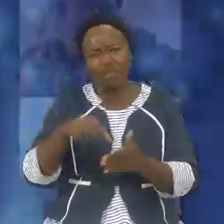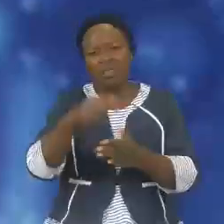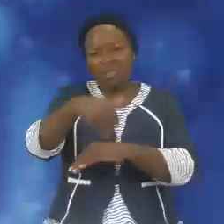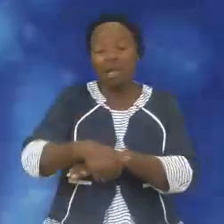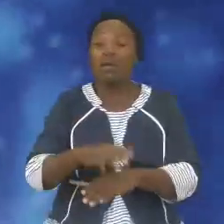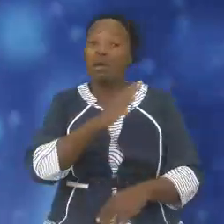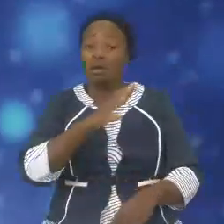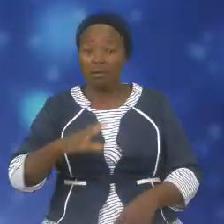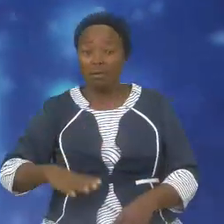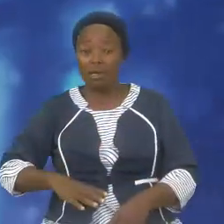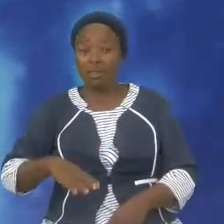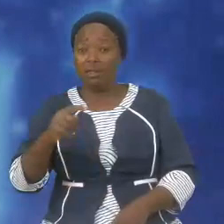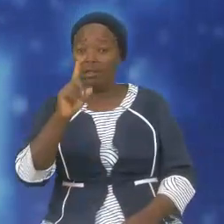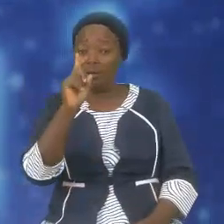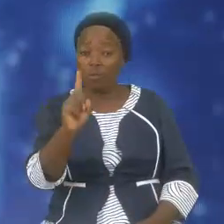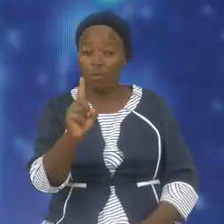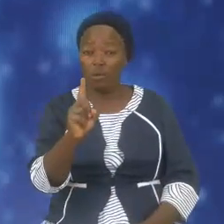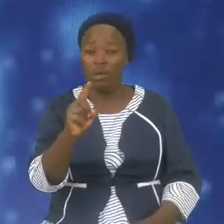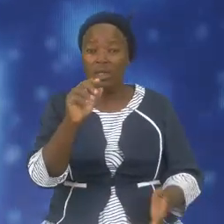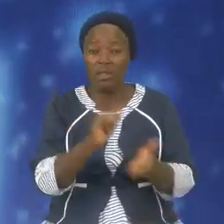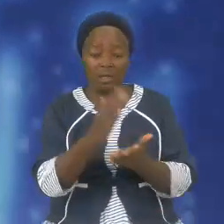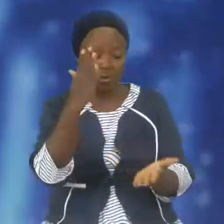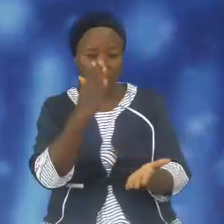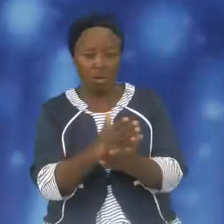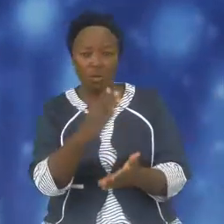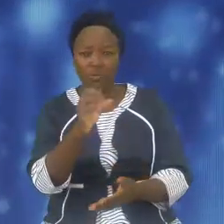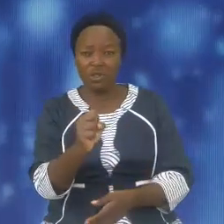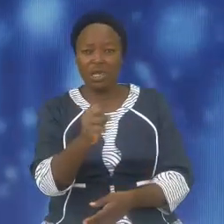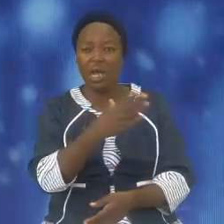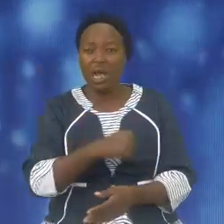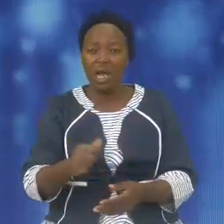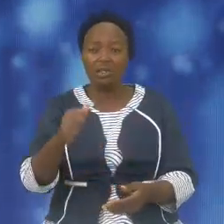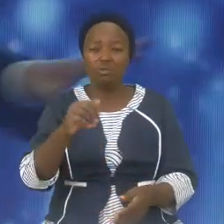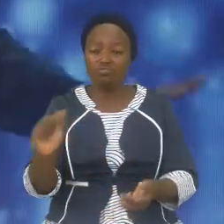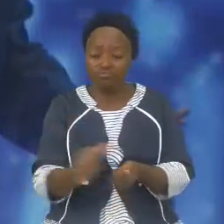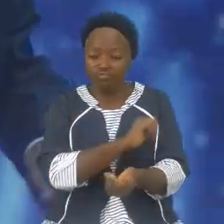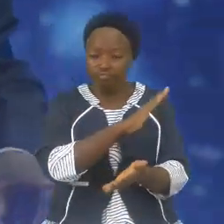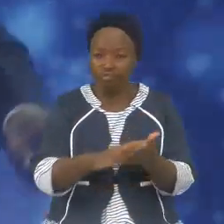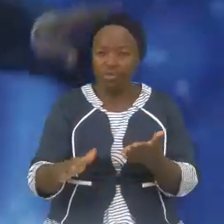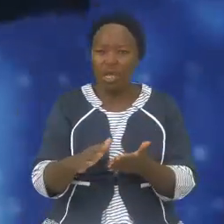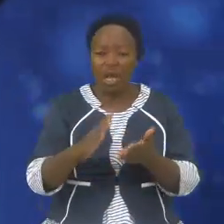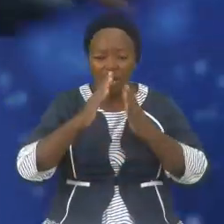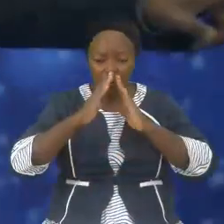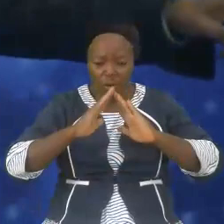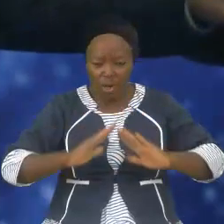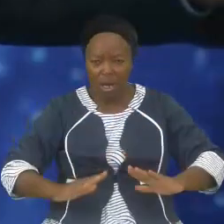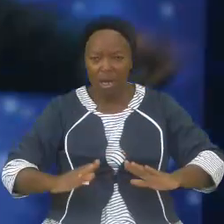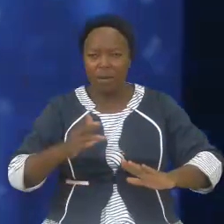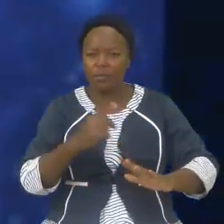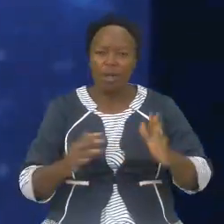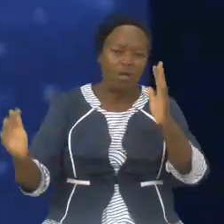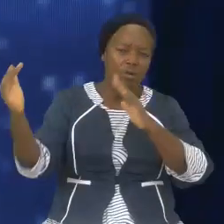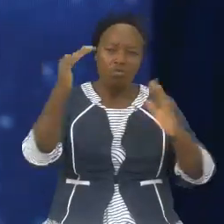Christ, the one that stops and quells and calms the stormy